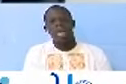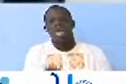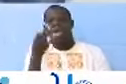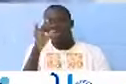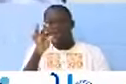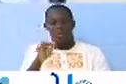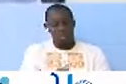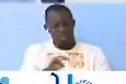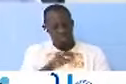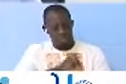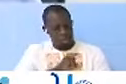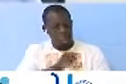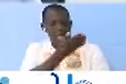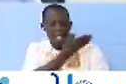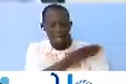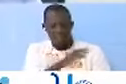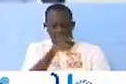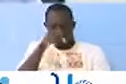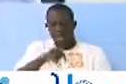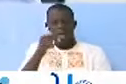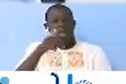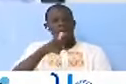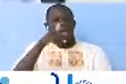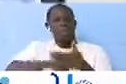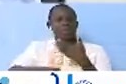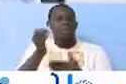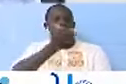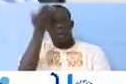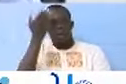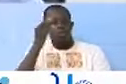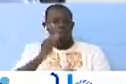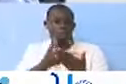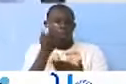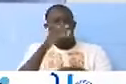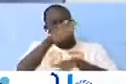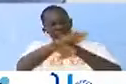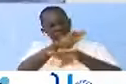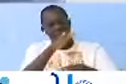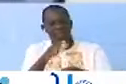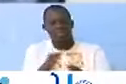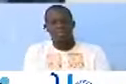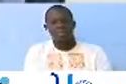Even if he leaves here in the morning, at dusk or dawn.